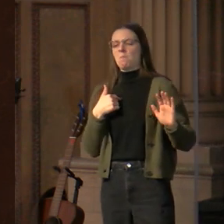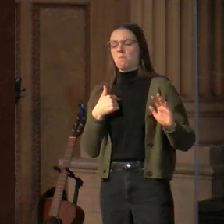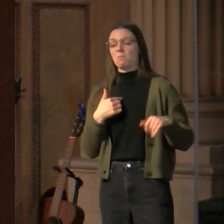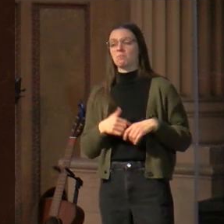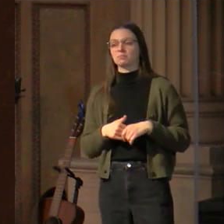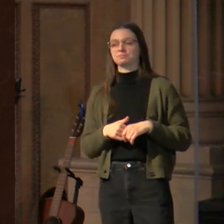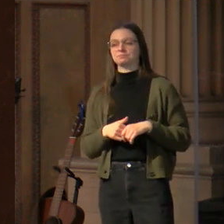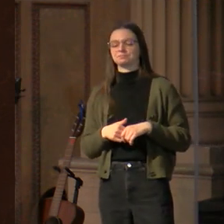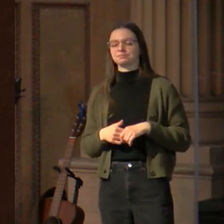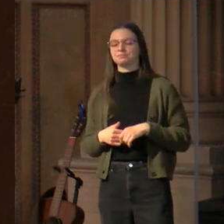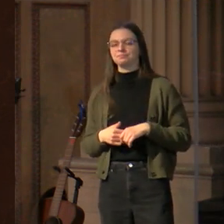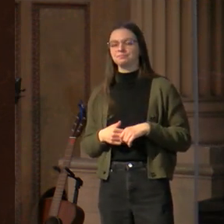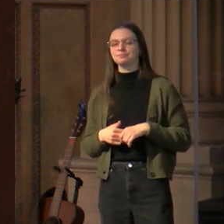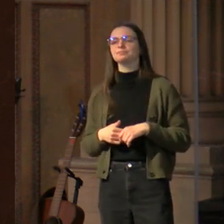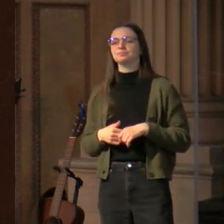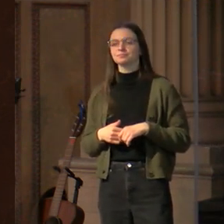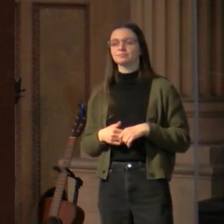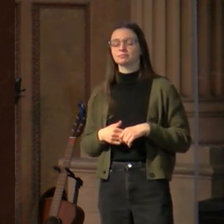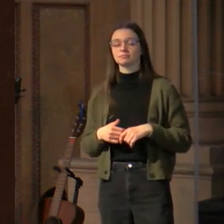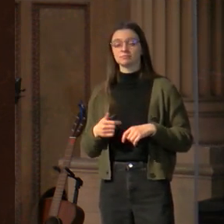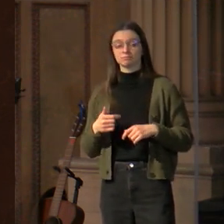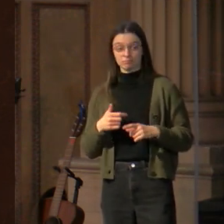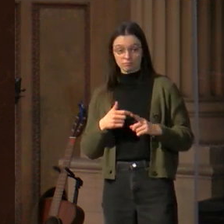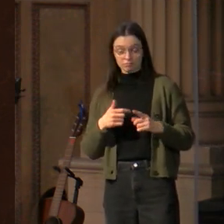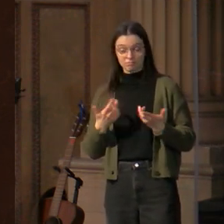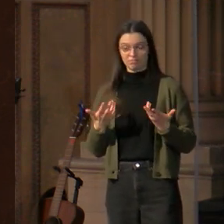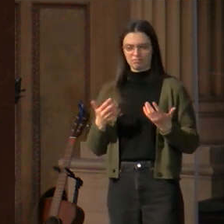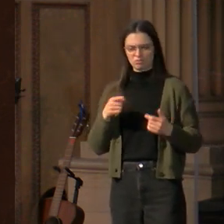in a manner that we wouldn't want someone to approach us with.